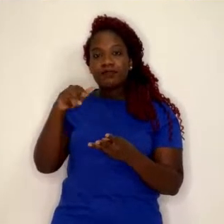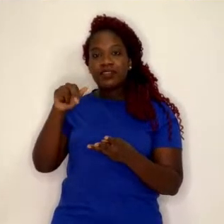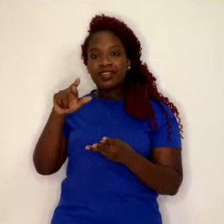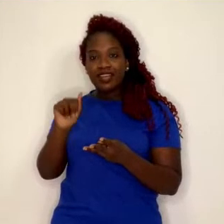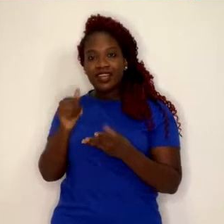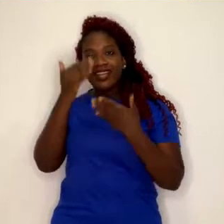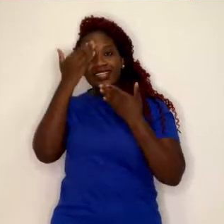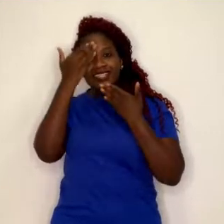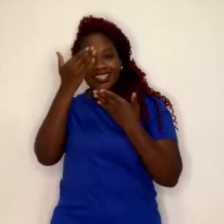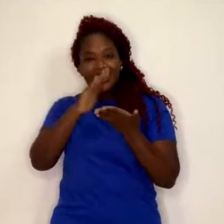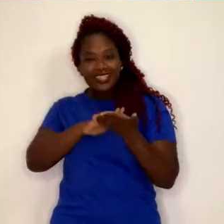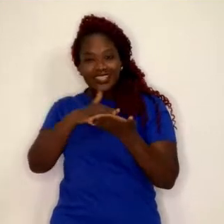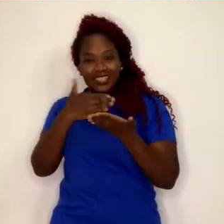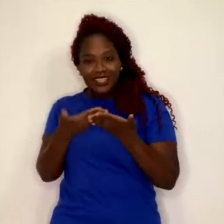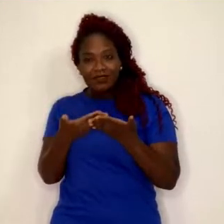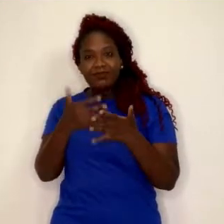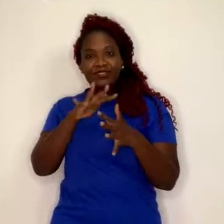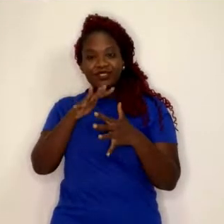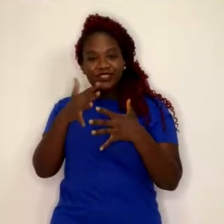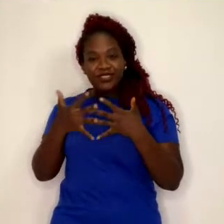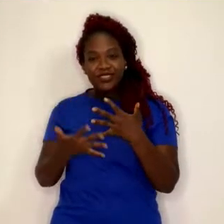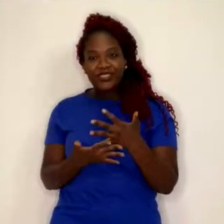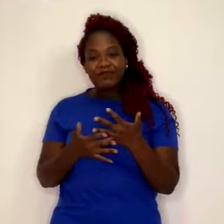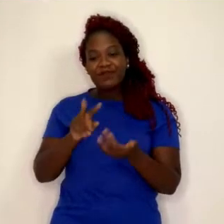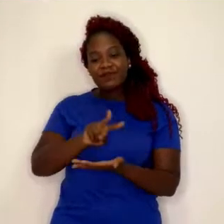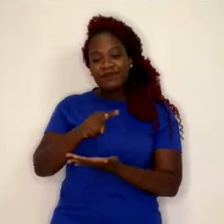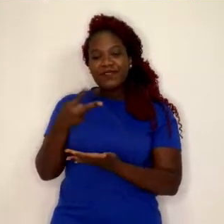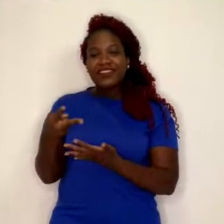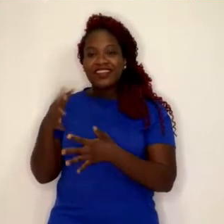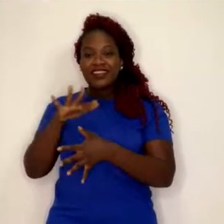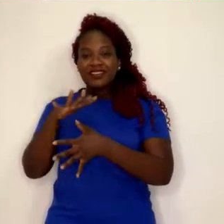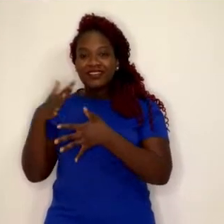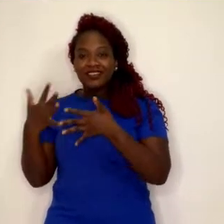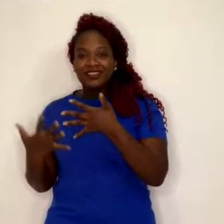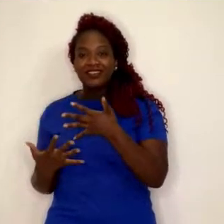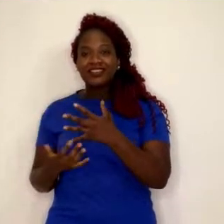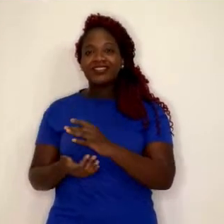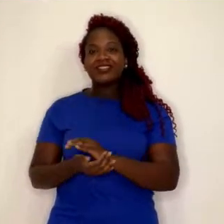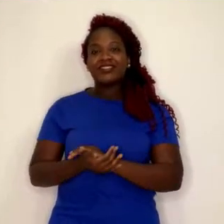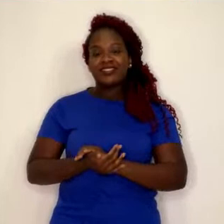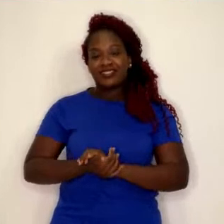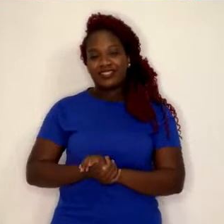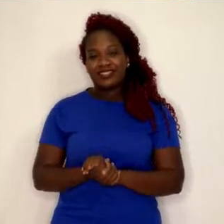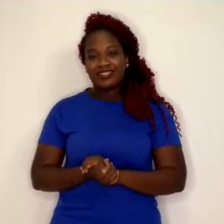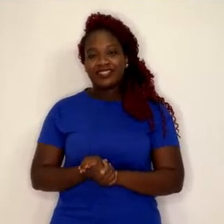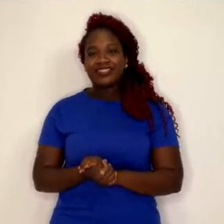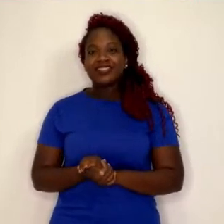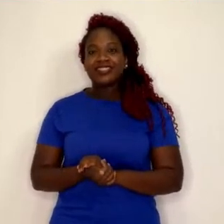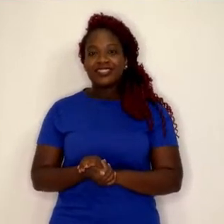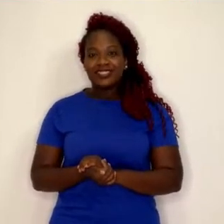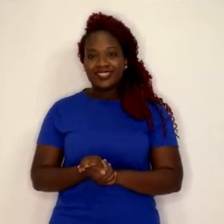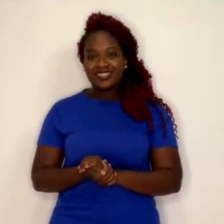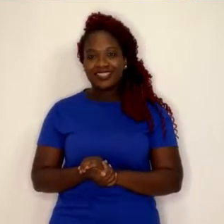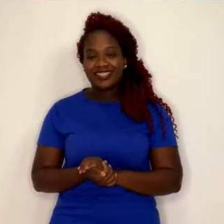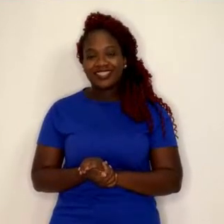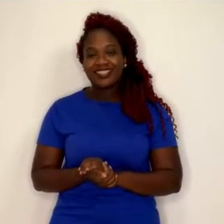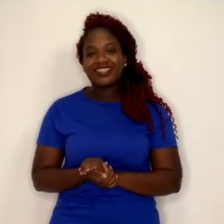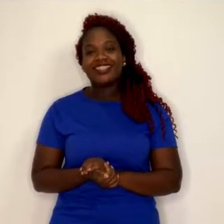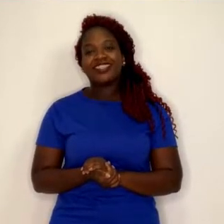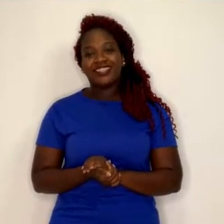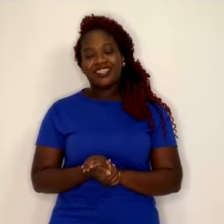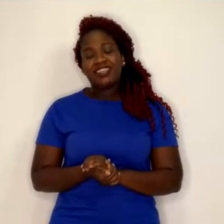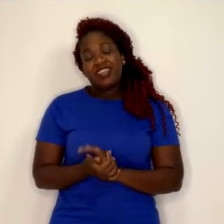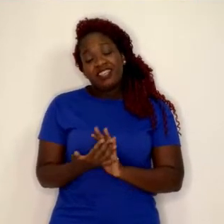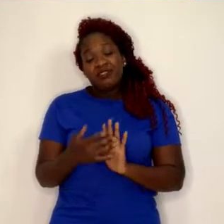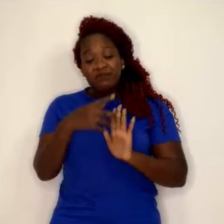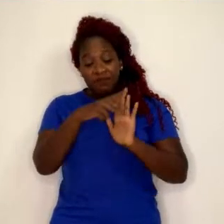our interpreters who are translating us for sign language. I wouldn't state